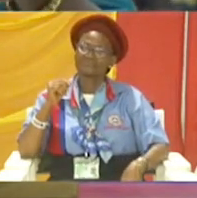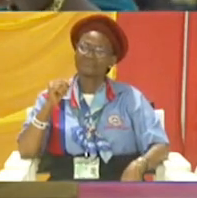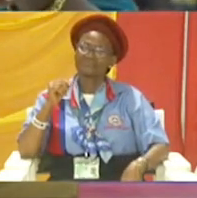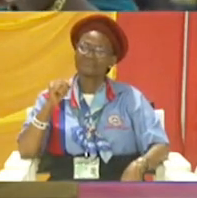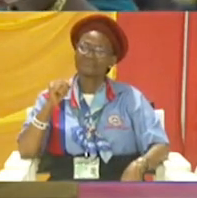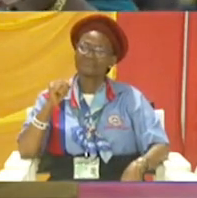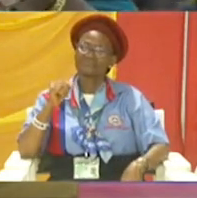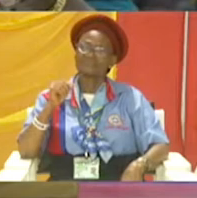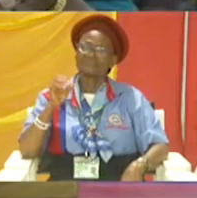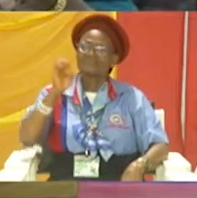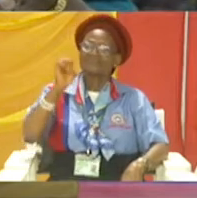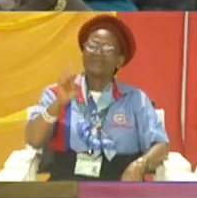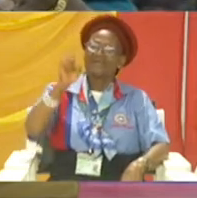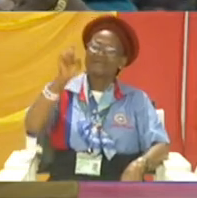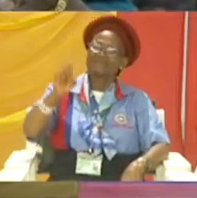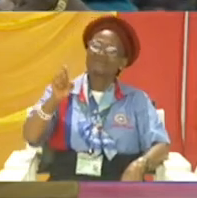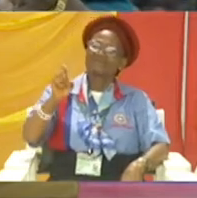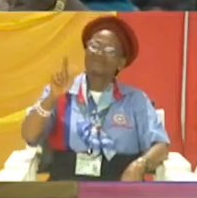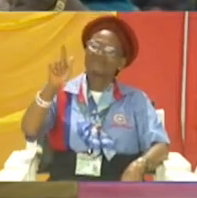Exodus